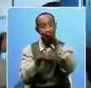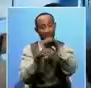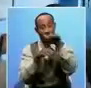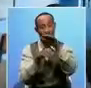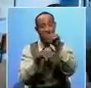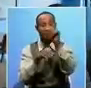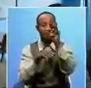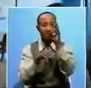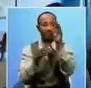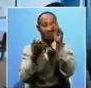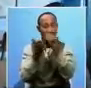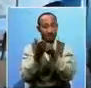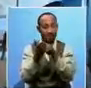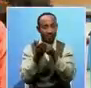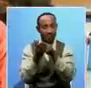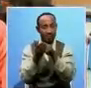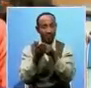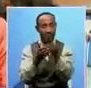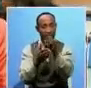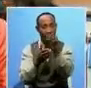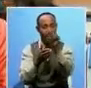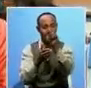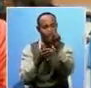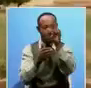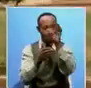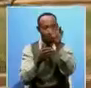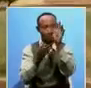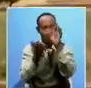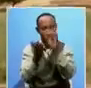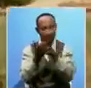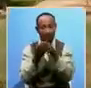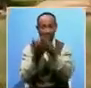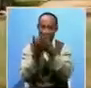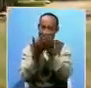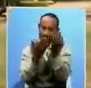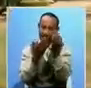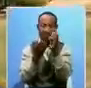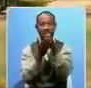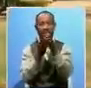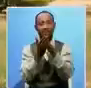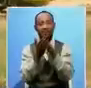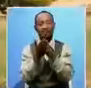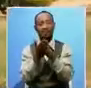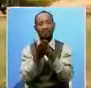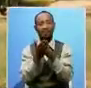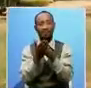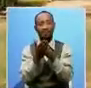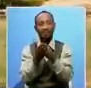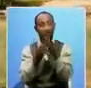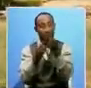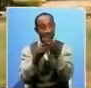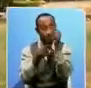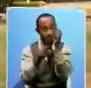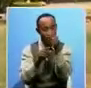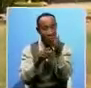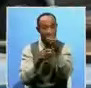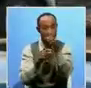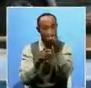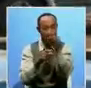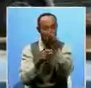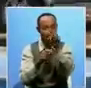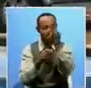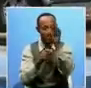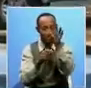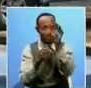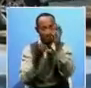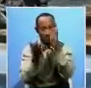16,000 candidates of at least 124,000 failed the examinations. And out of the at least